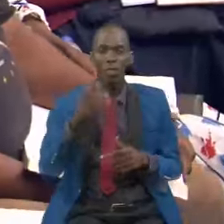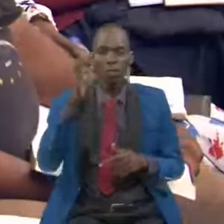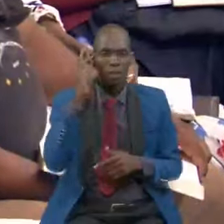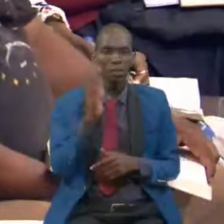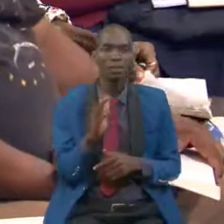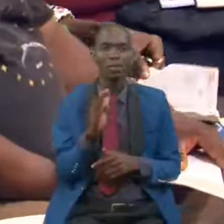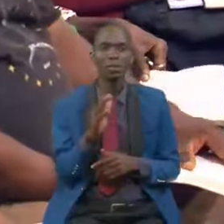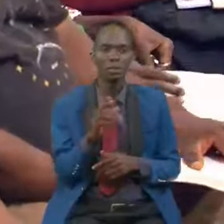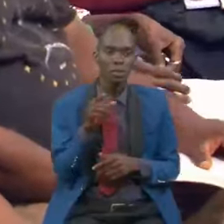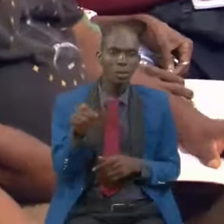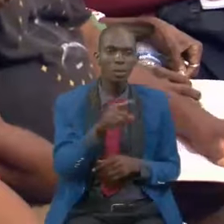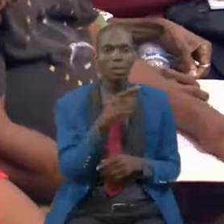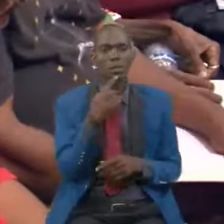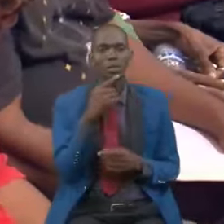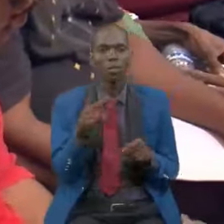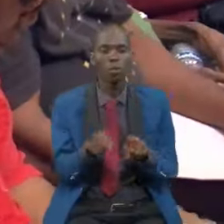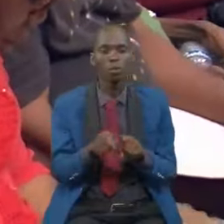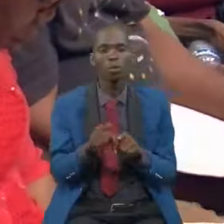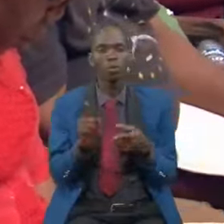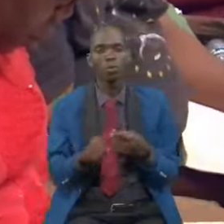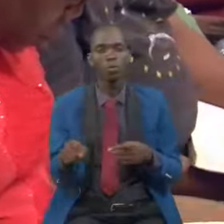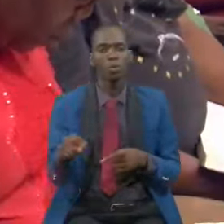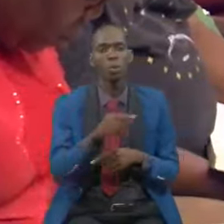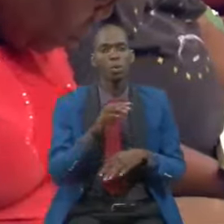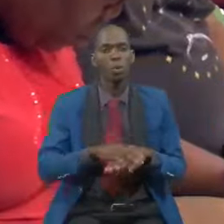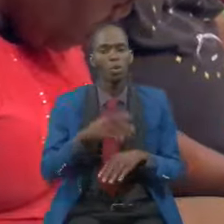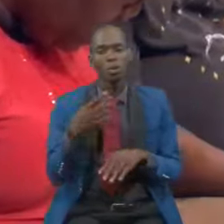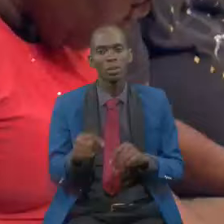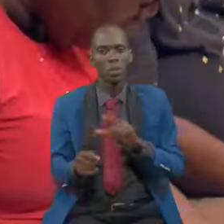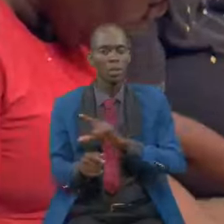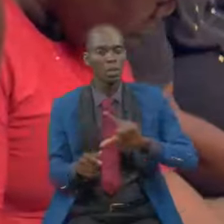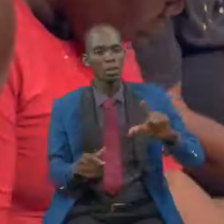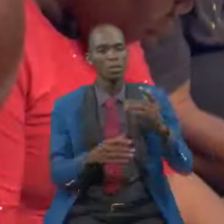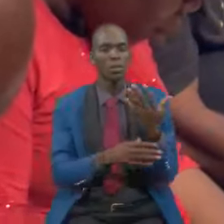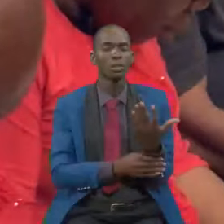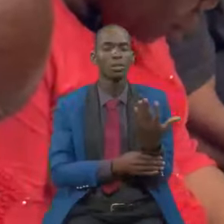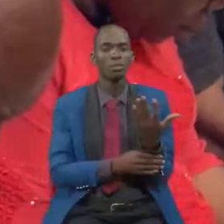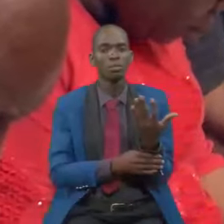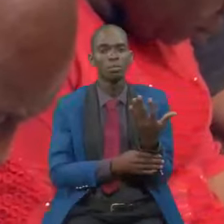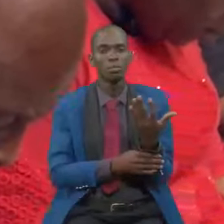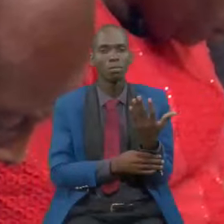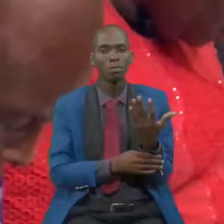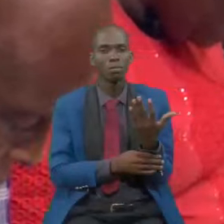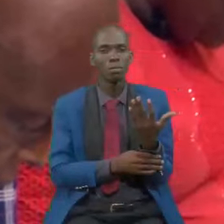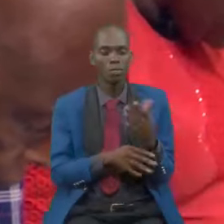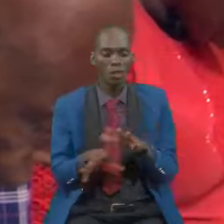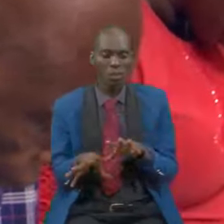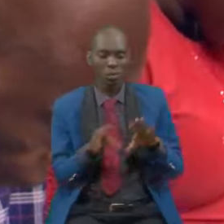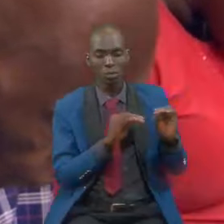say also unto them on the left hand,